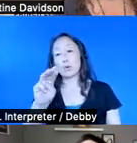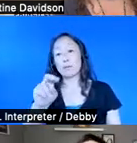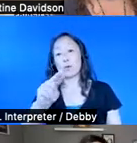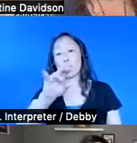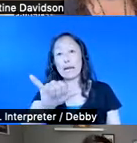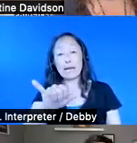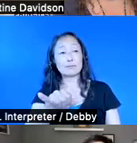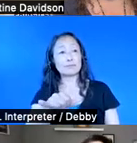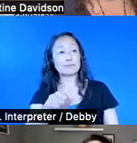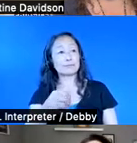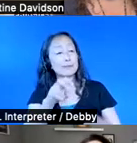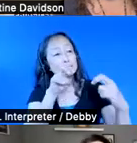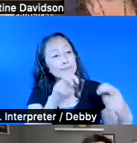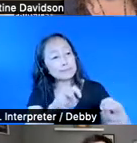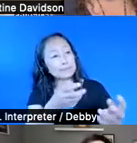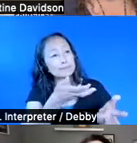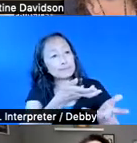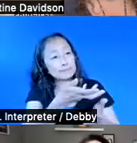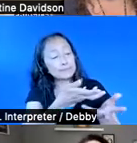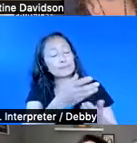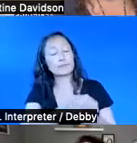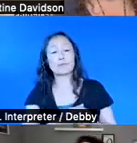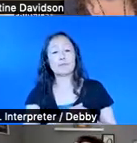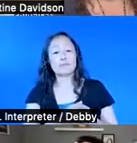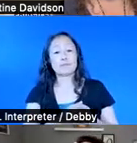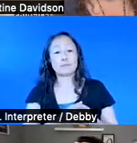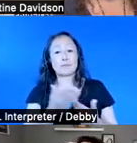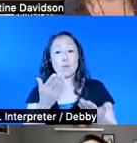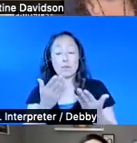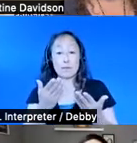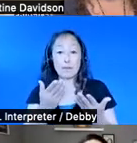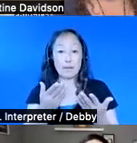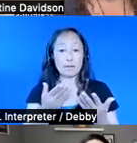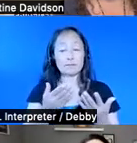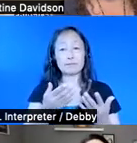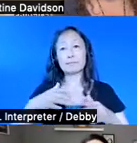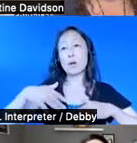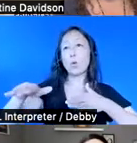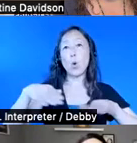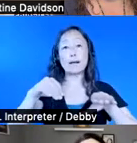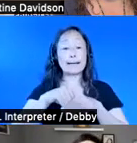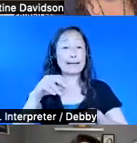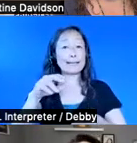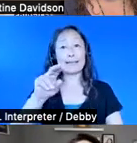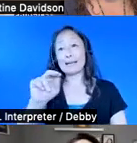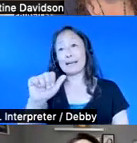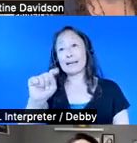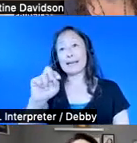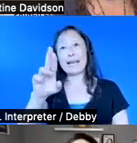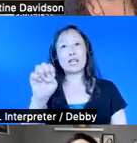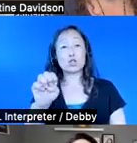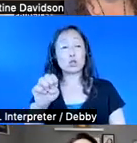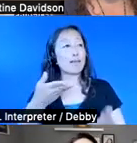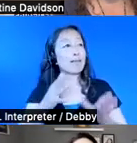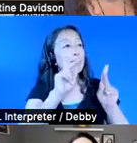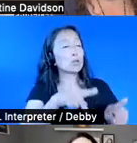with someone, whether it's through walking into nature and letting someone just scream out into